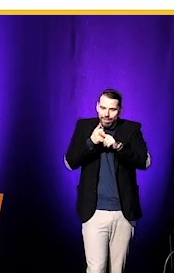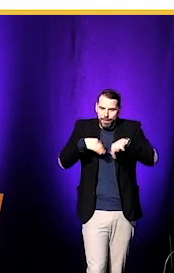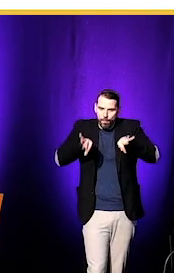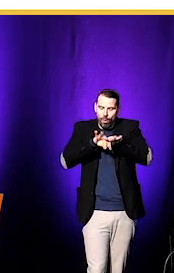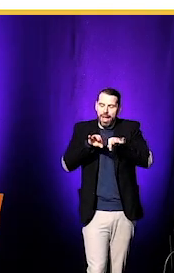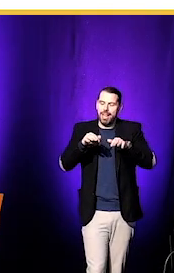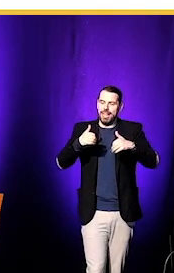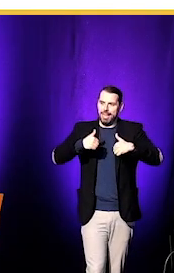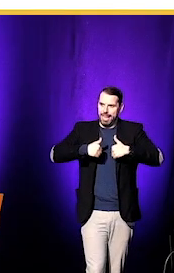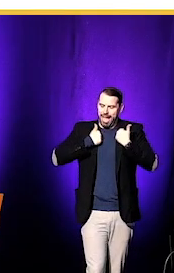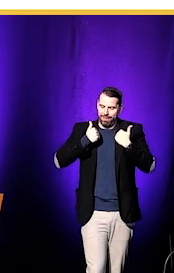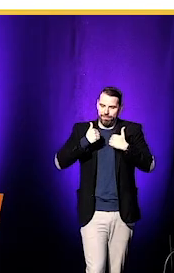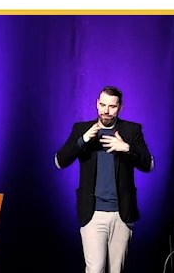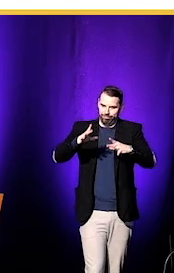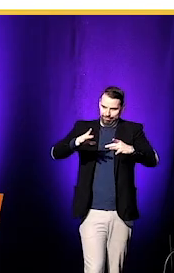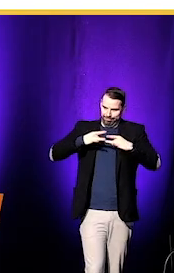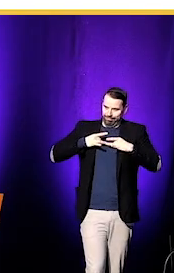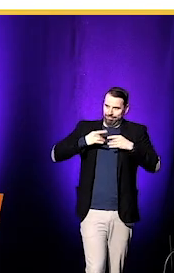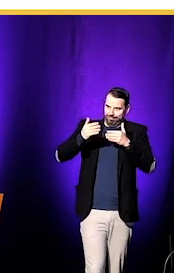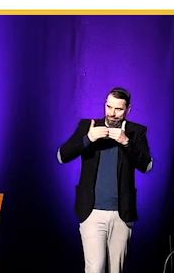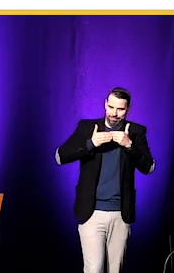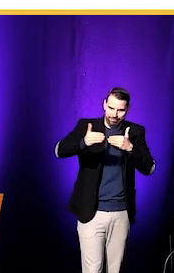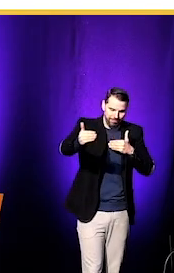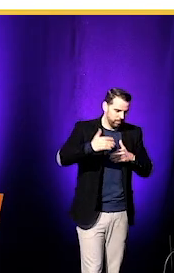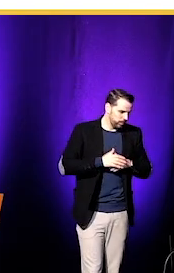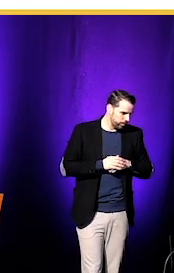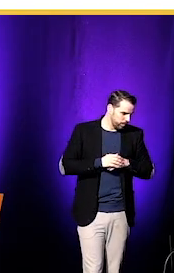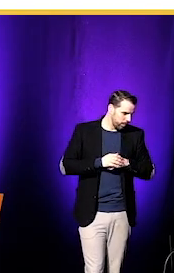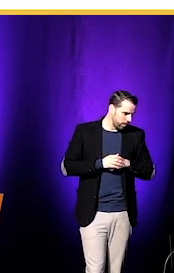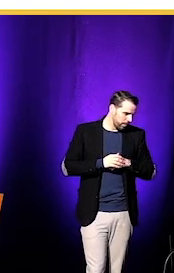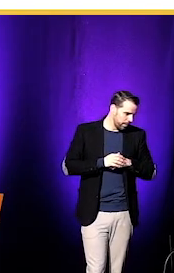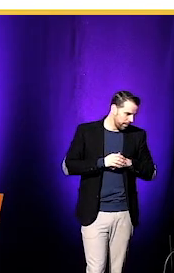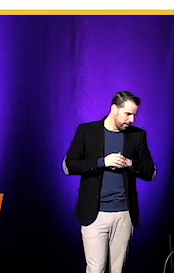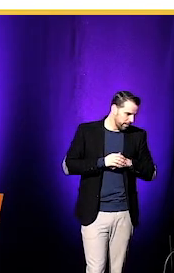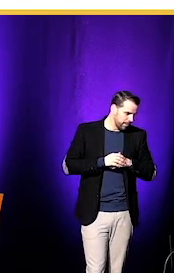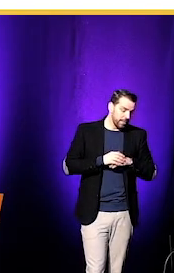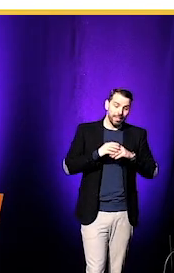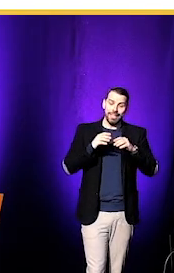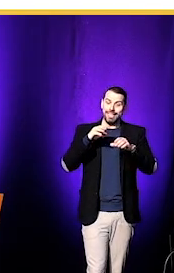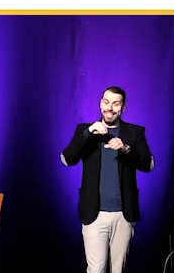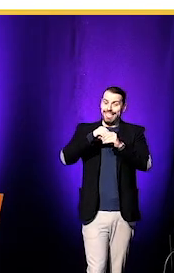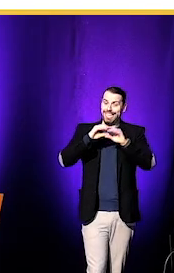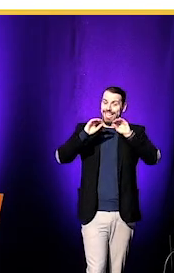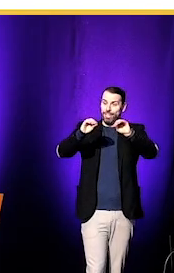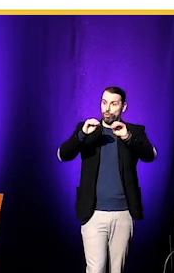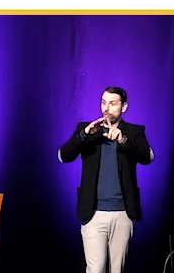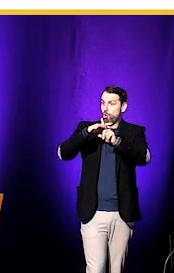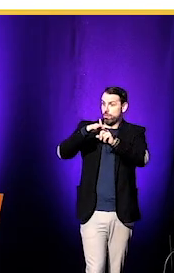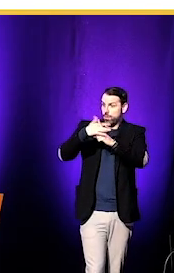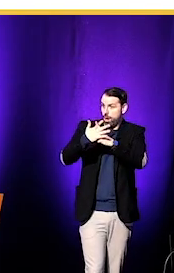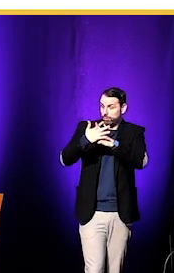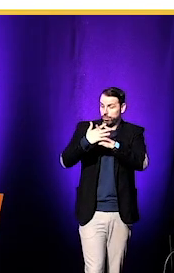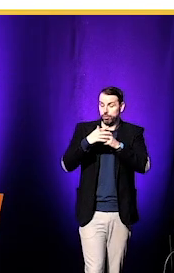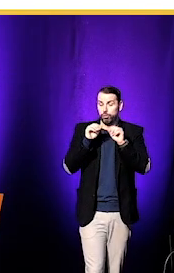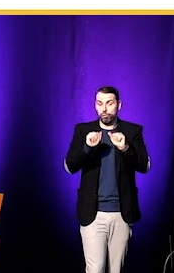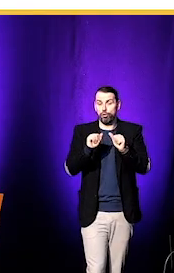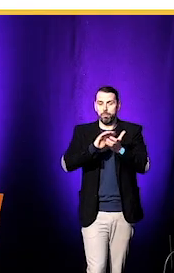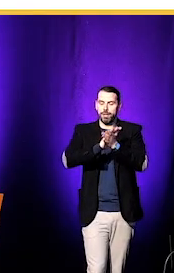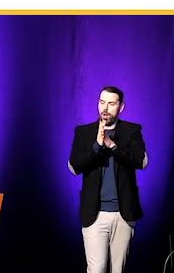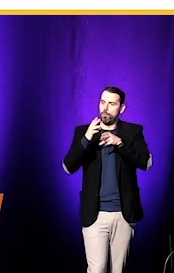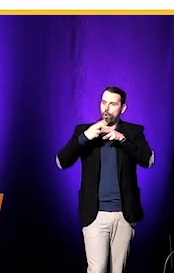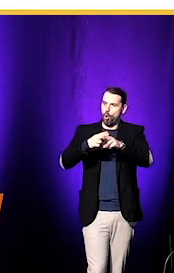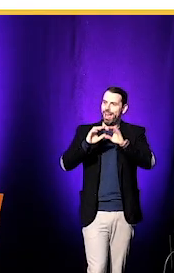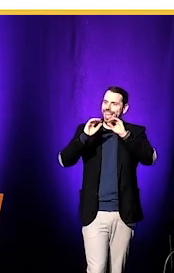made precious. In educational contexts, these can become educational sanctuaries, to